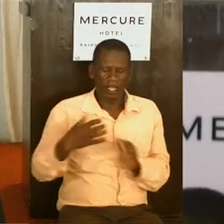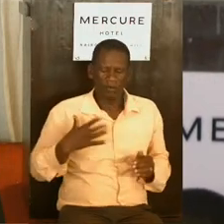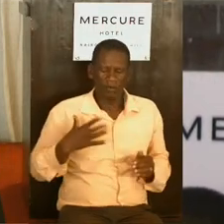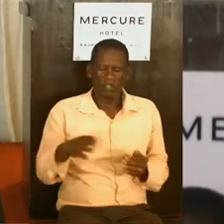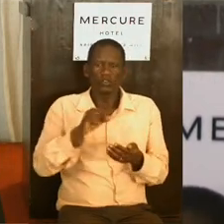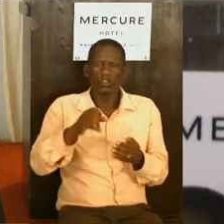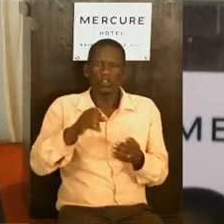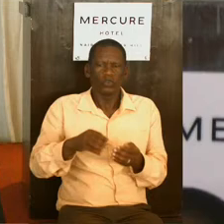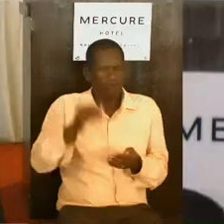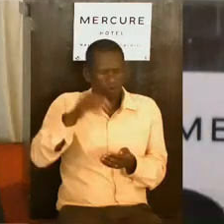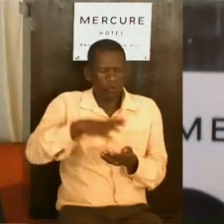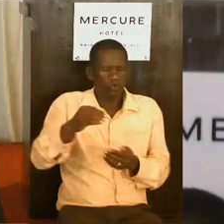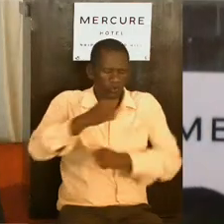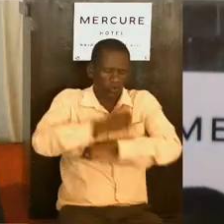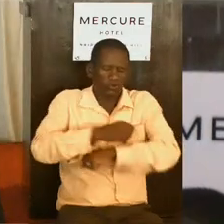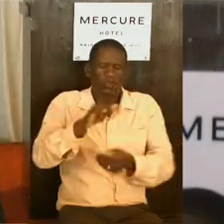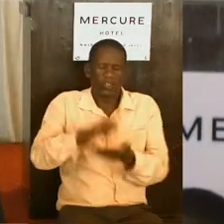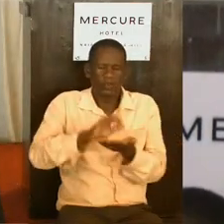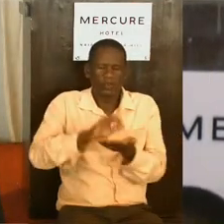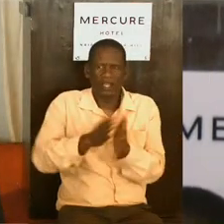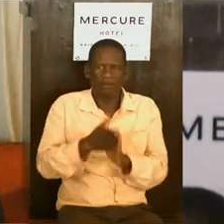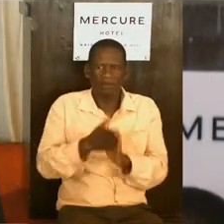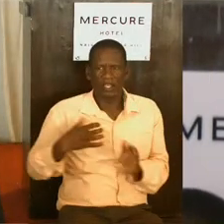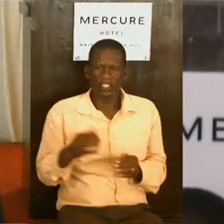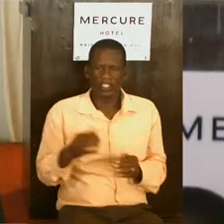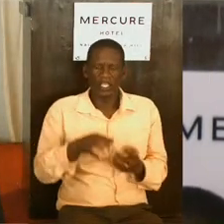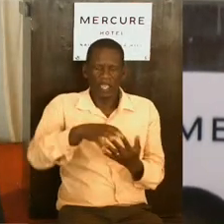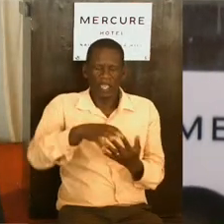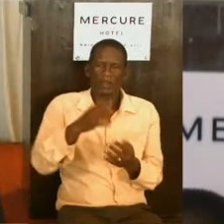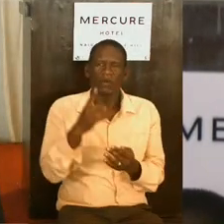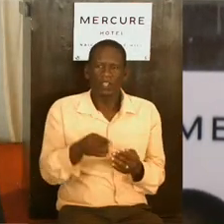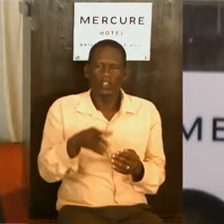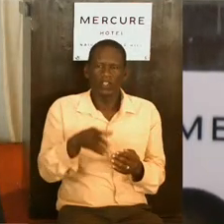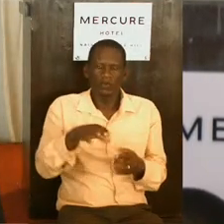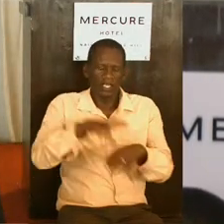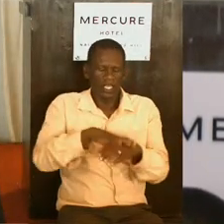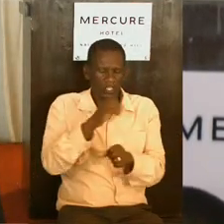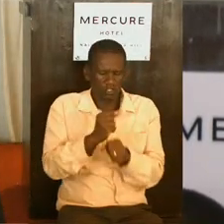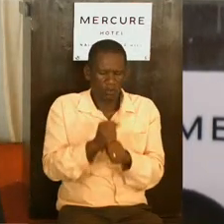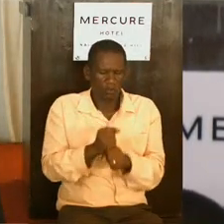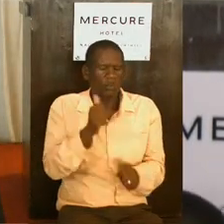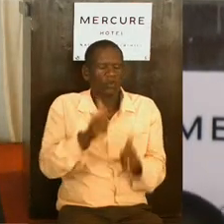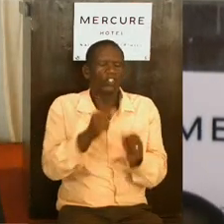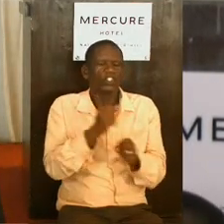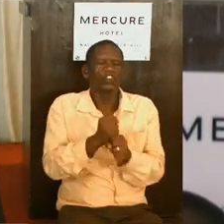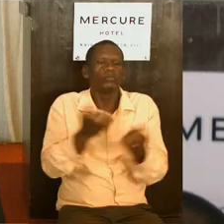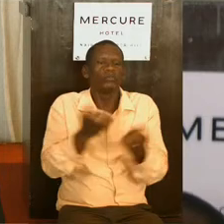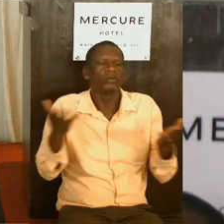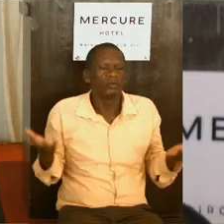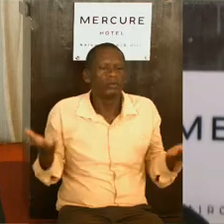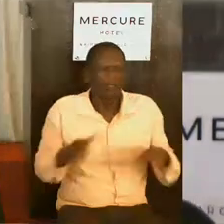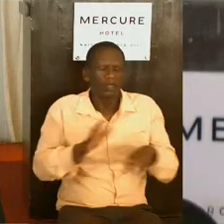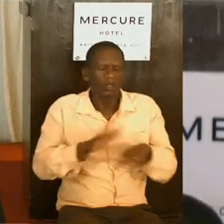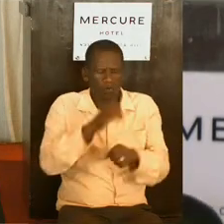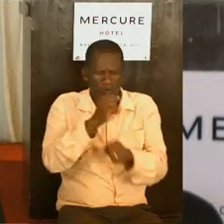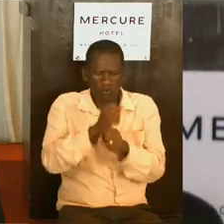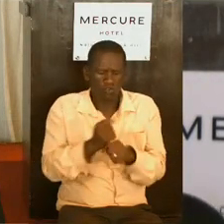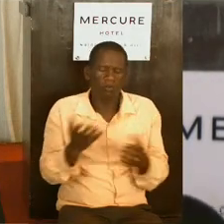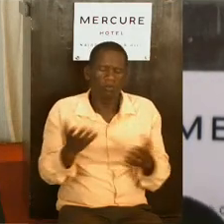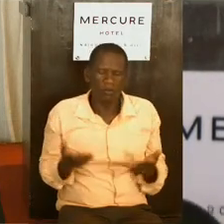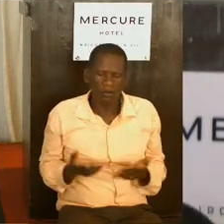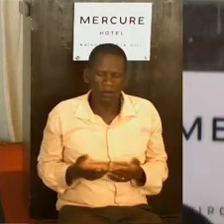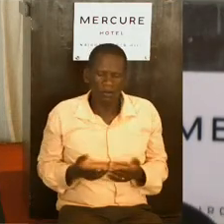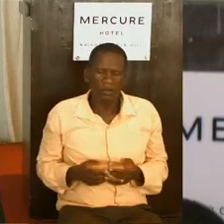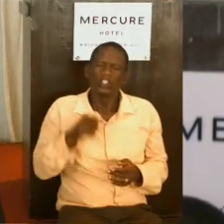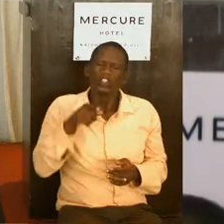so that you can be rich thank you let me pick only one on uttar patakazi kazigani your